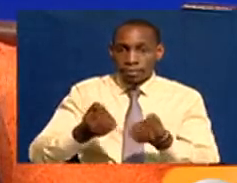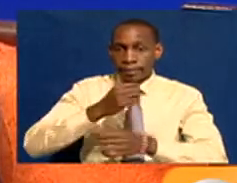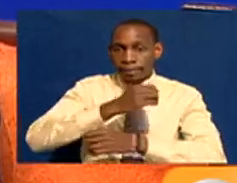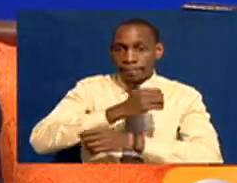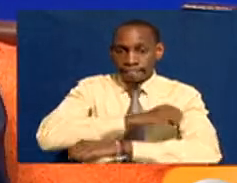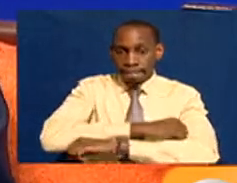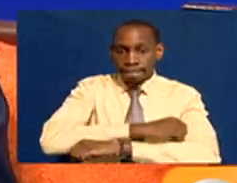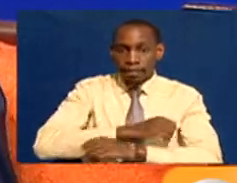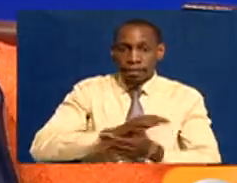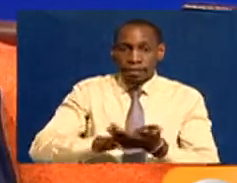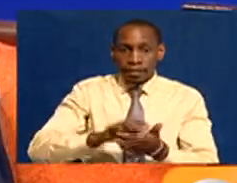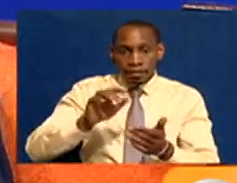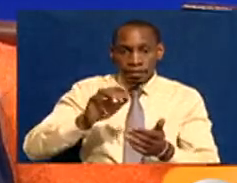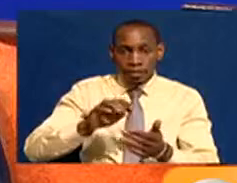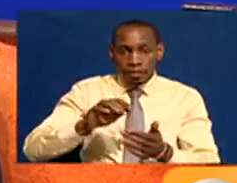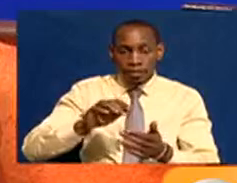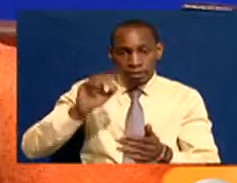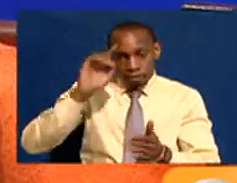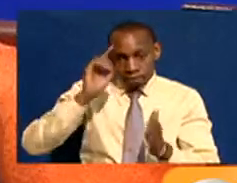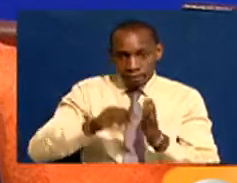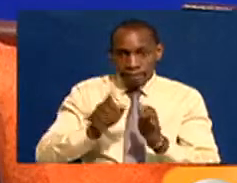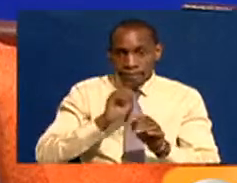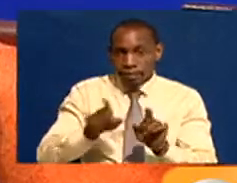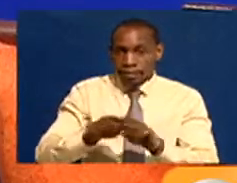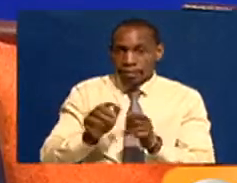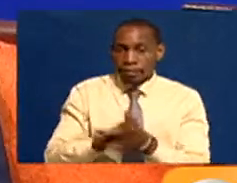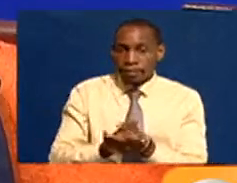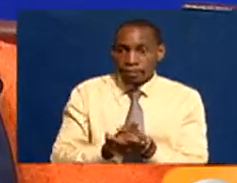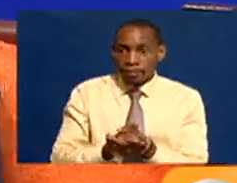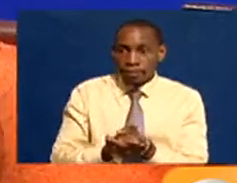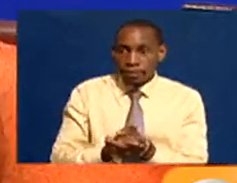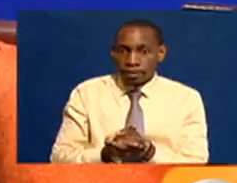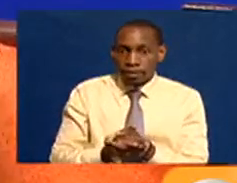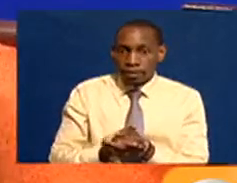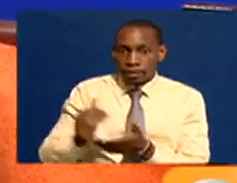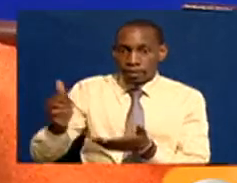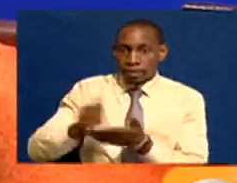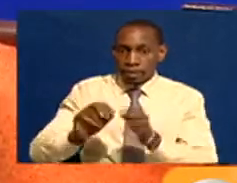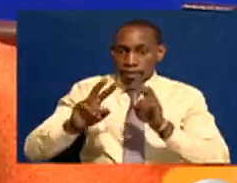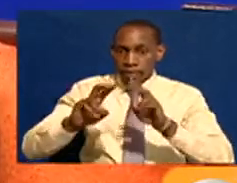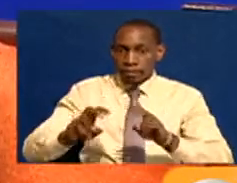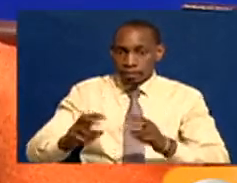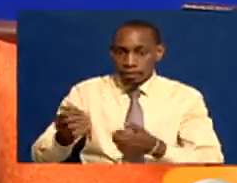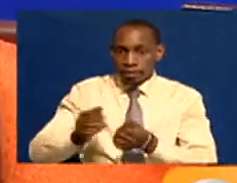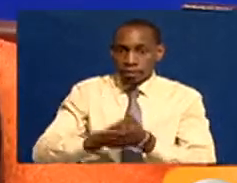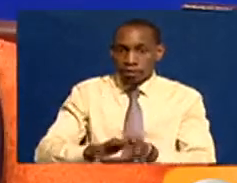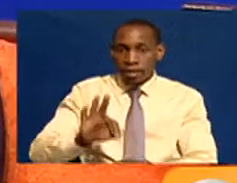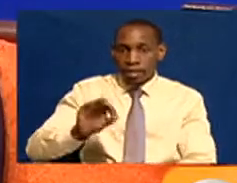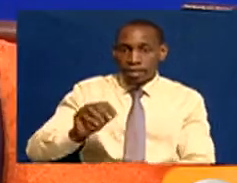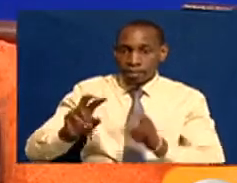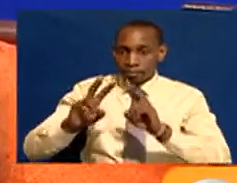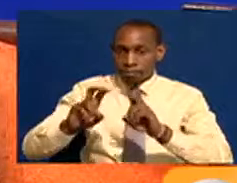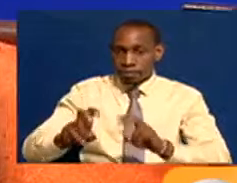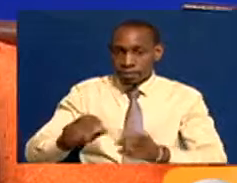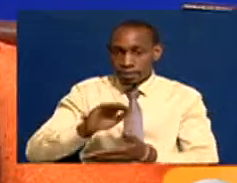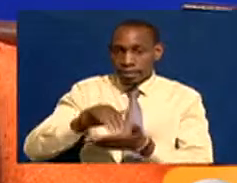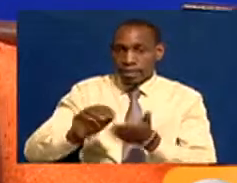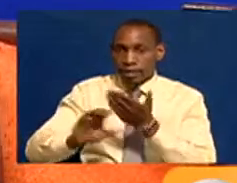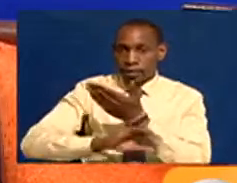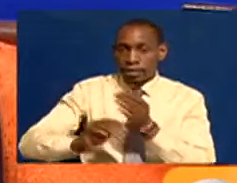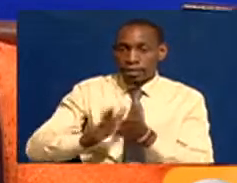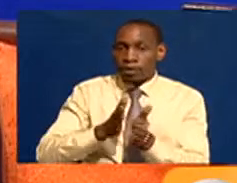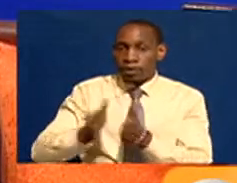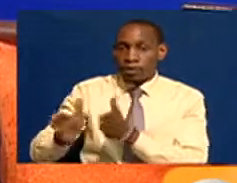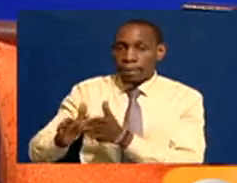are identified. We are going to outsource the inspection of vehicles, because we have only 30 inspection centers in the country. We plan to